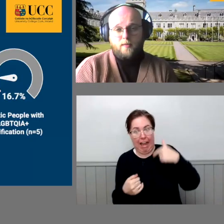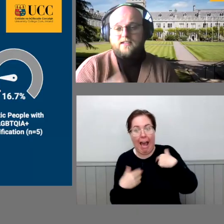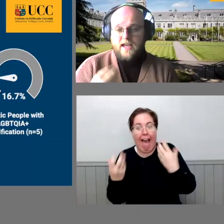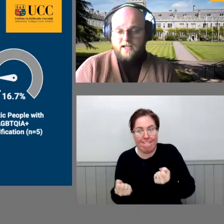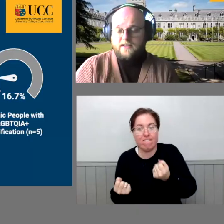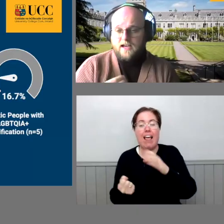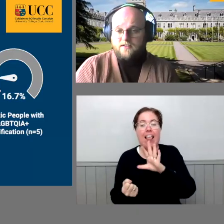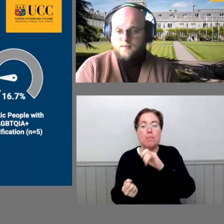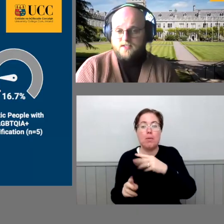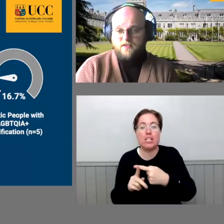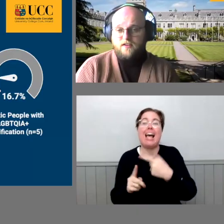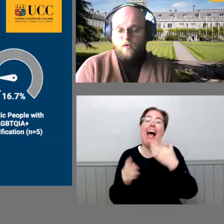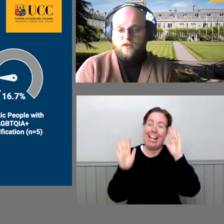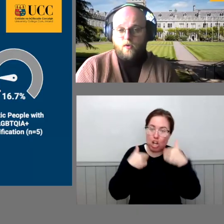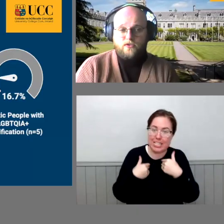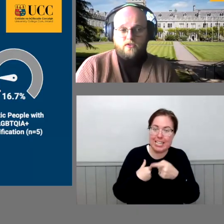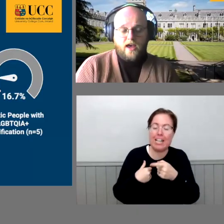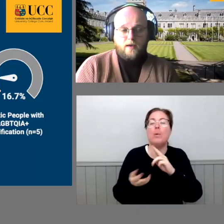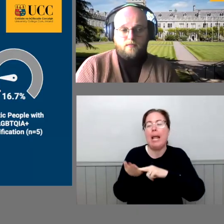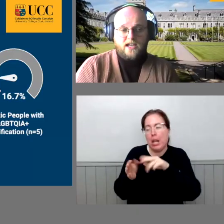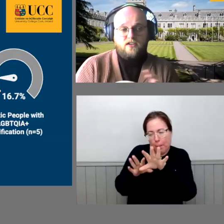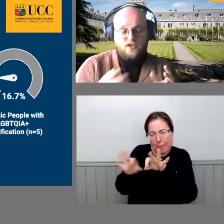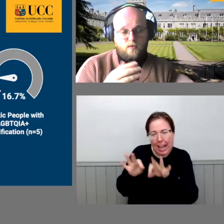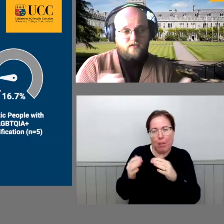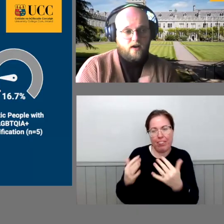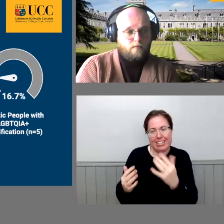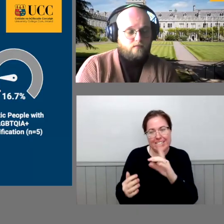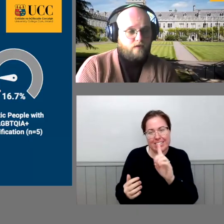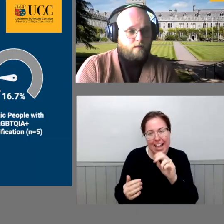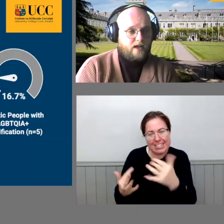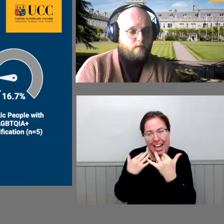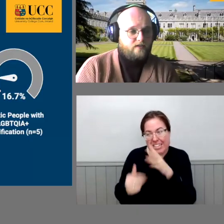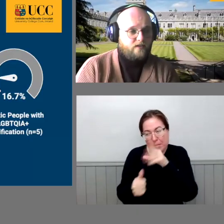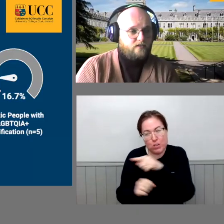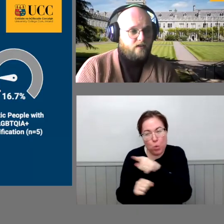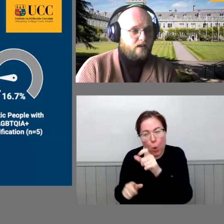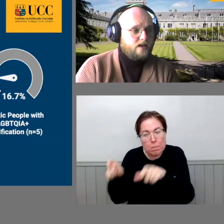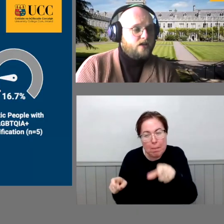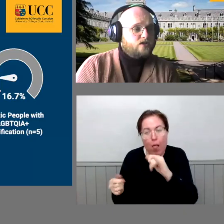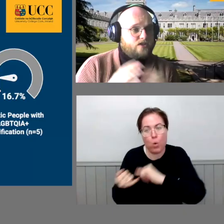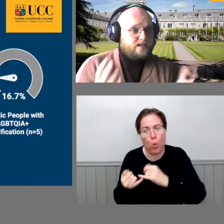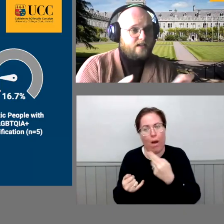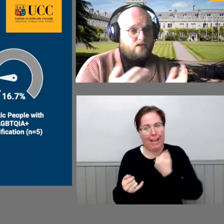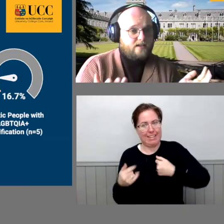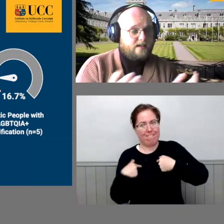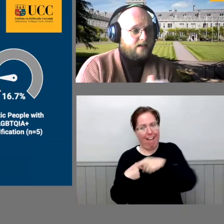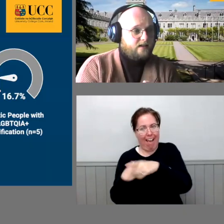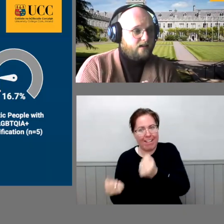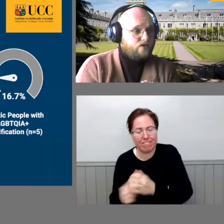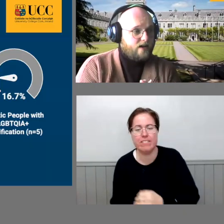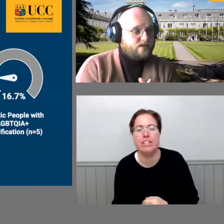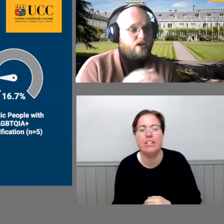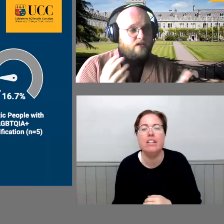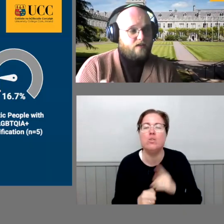and we were able to take the data specific for those individuals from that specific study. So just to contextualize